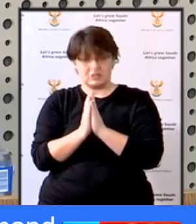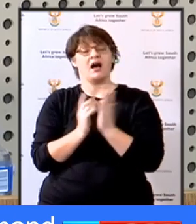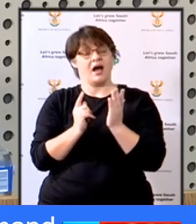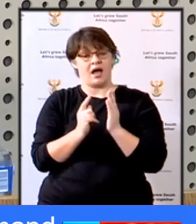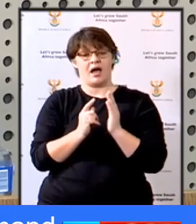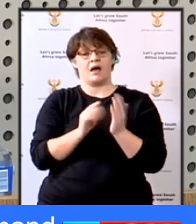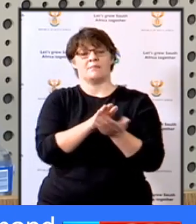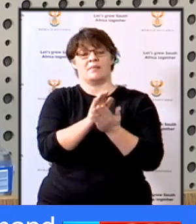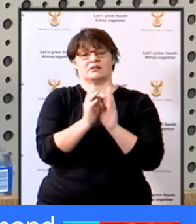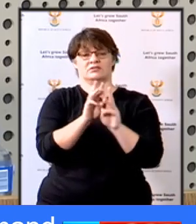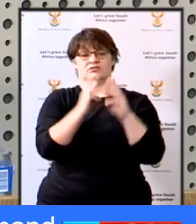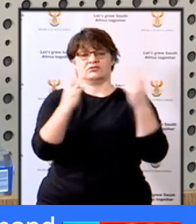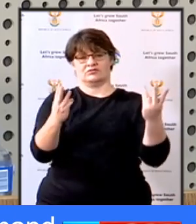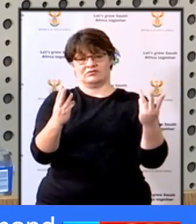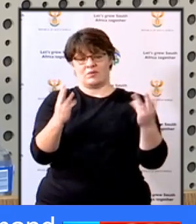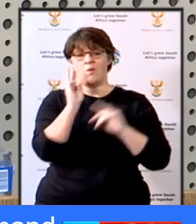published.